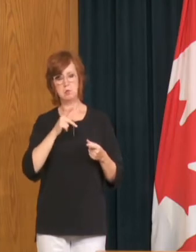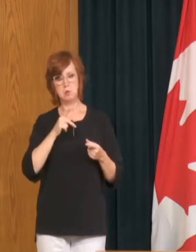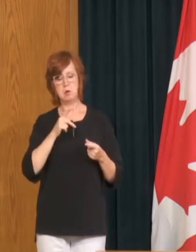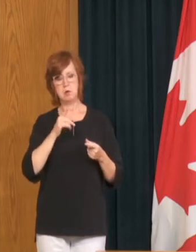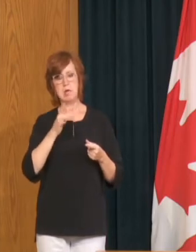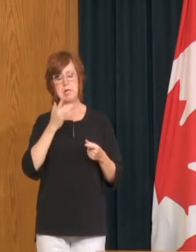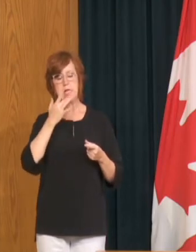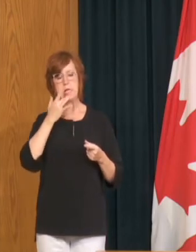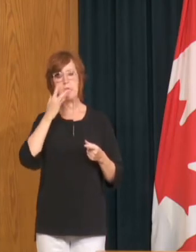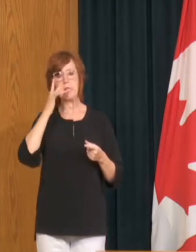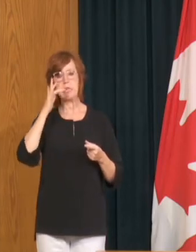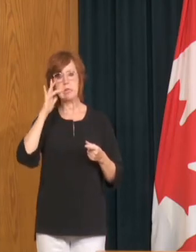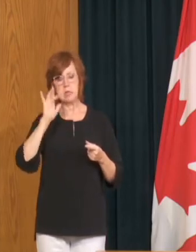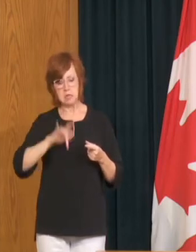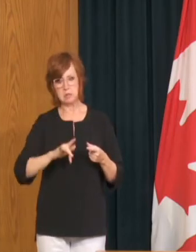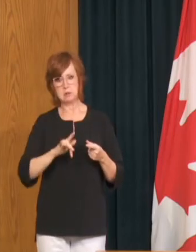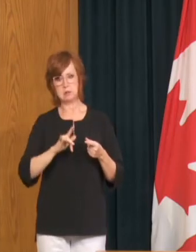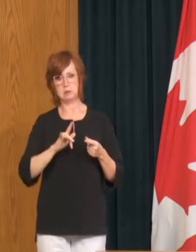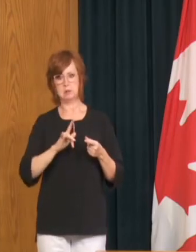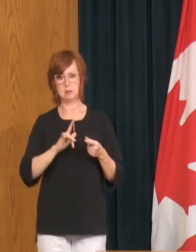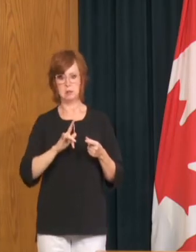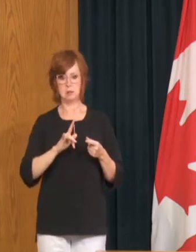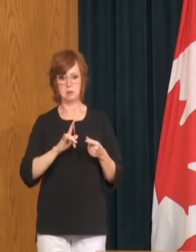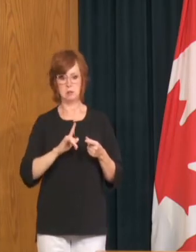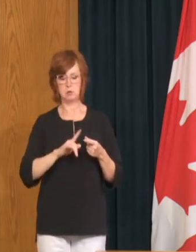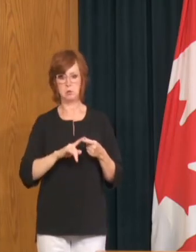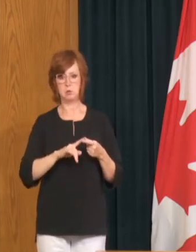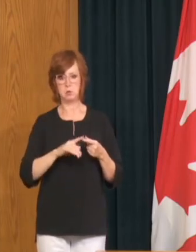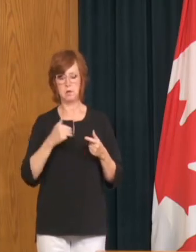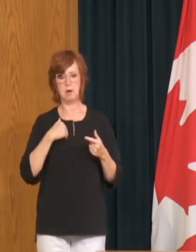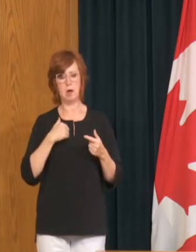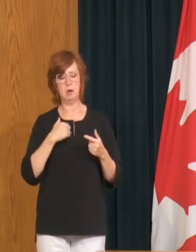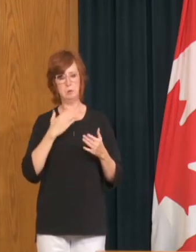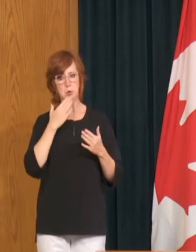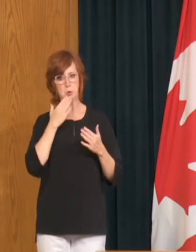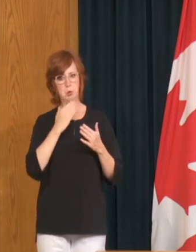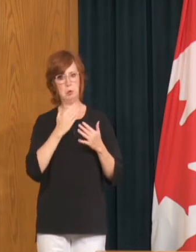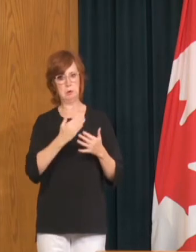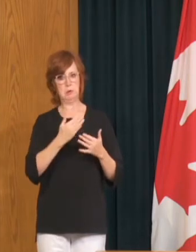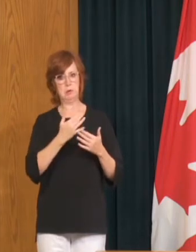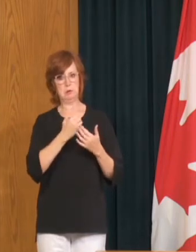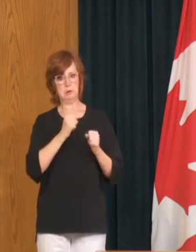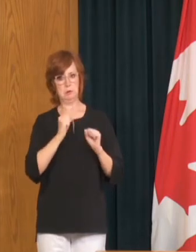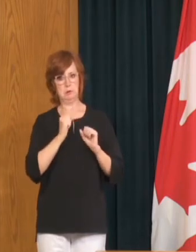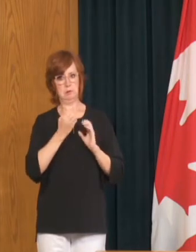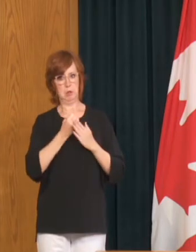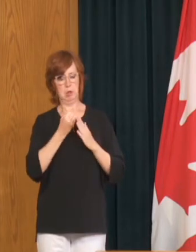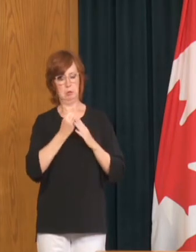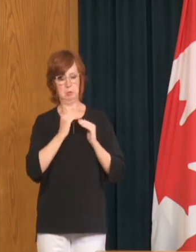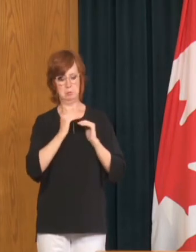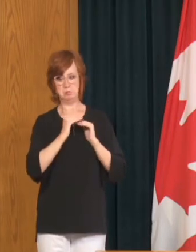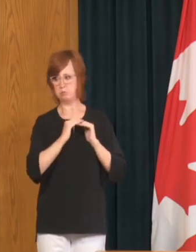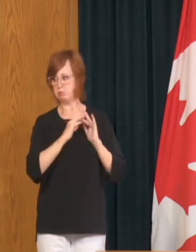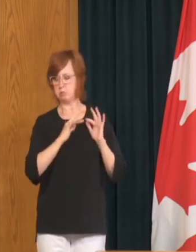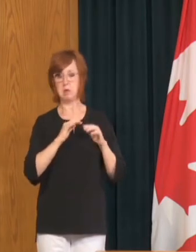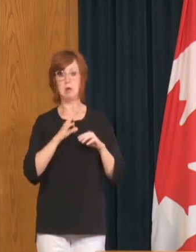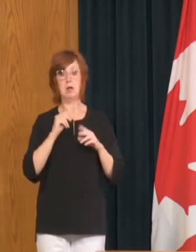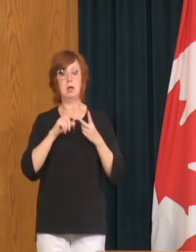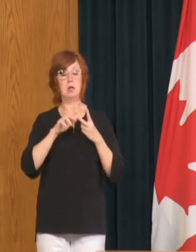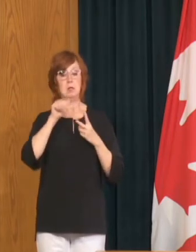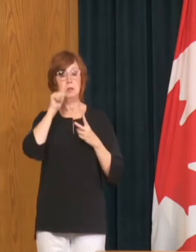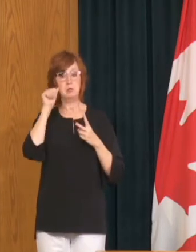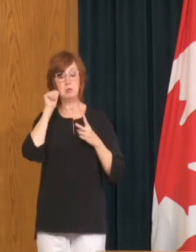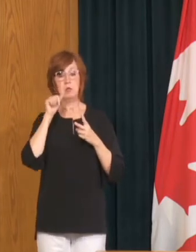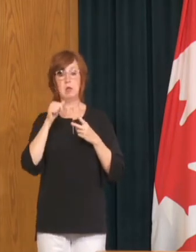where we were pre-COVID, but actually grow it beyond that. I truly believe that. And when you add in investments like we saw announced here yesterday with respect